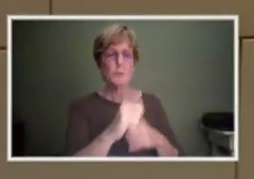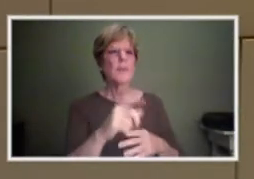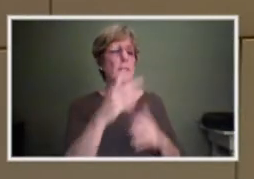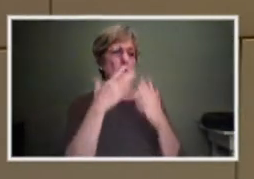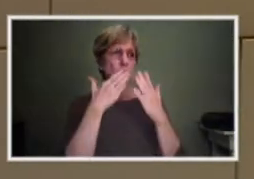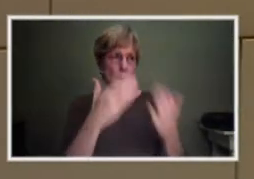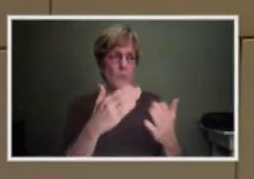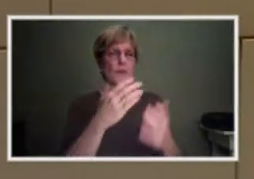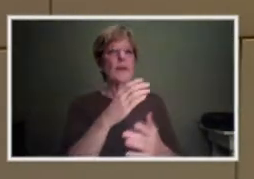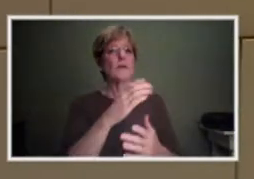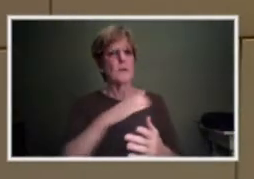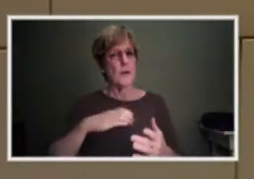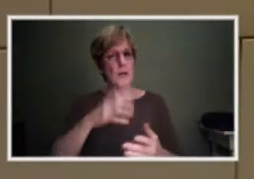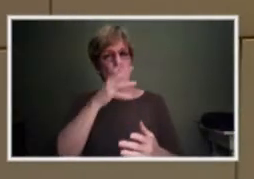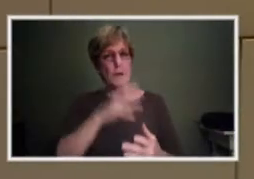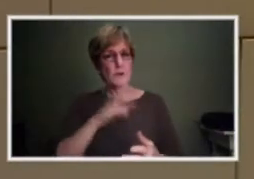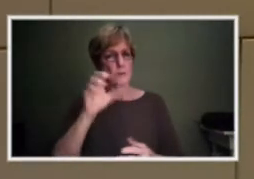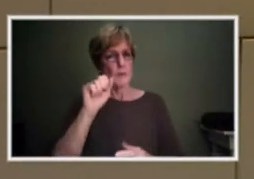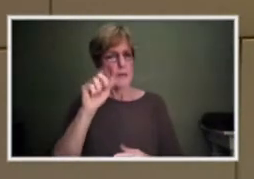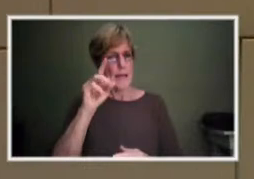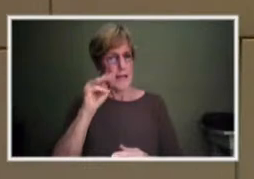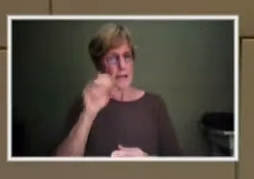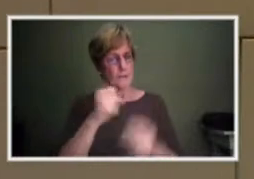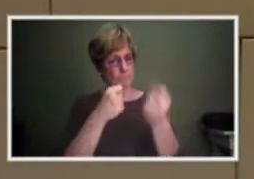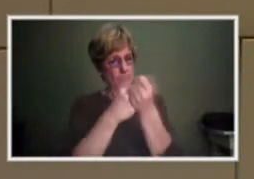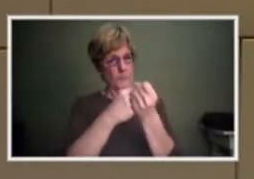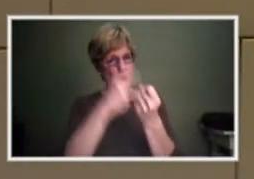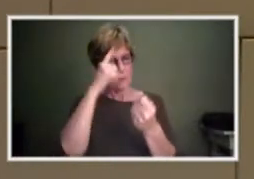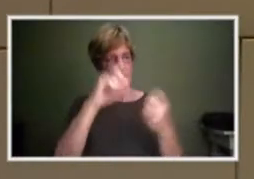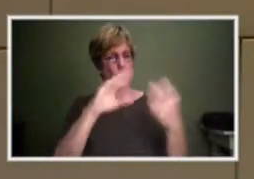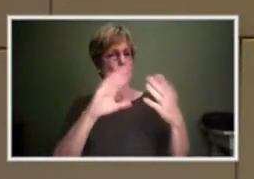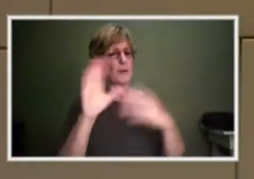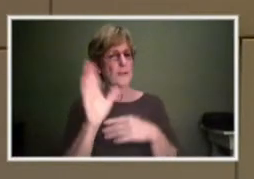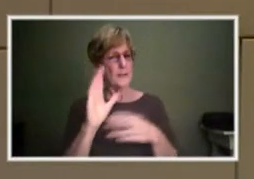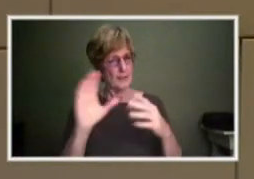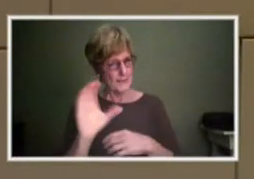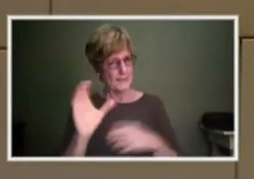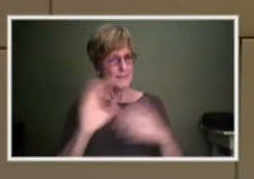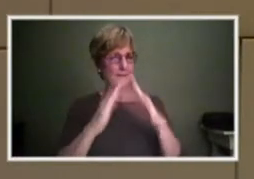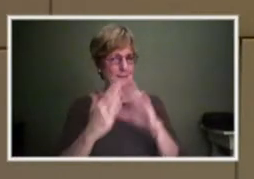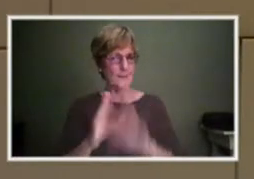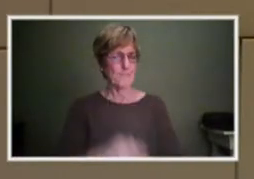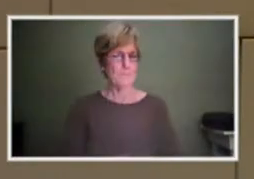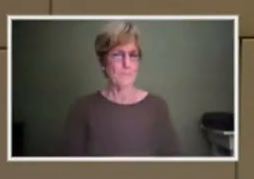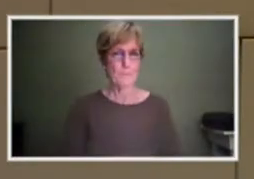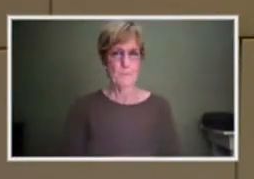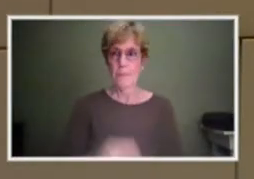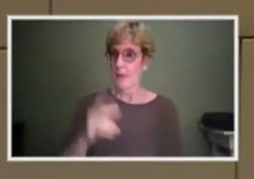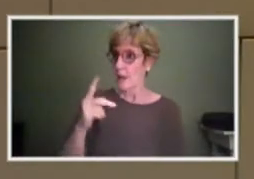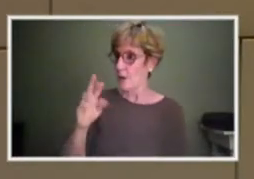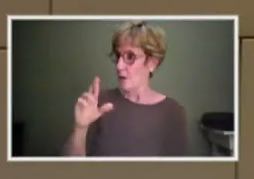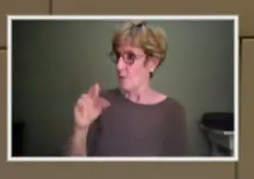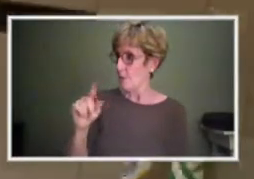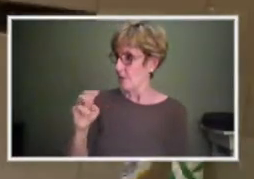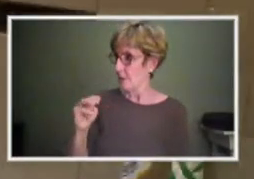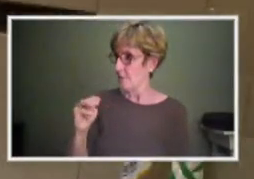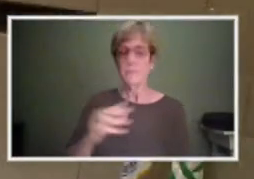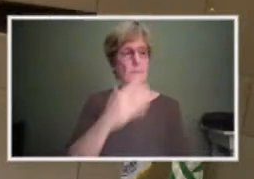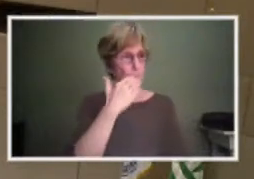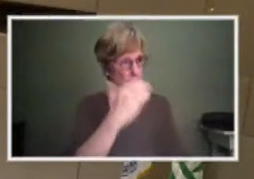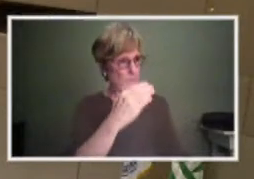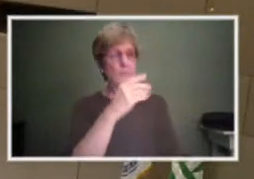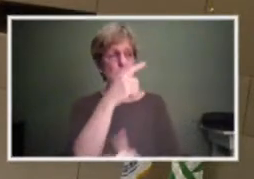Congresswoman Adams, for advocating on behalf of the City of Charlotte. All right. Mayor Pro Tem? To Mr. Mitchell's